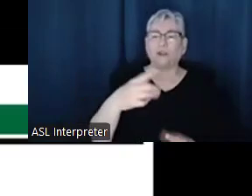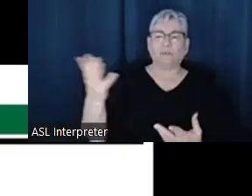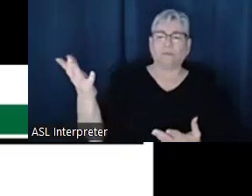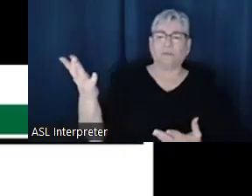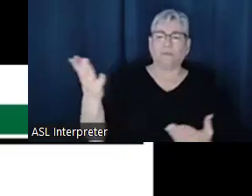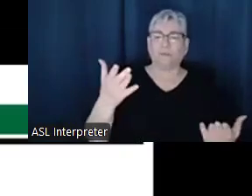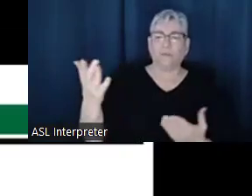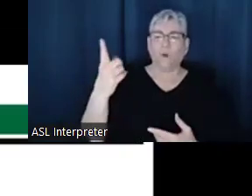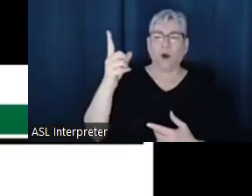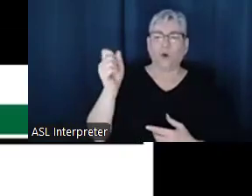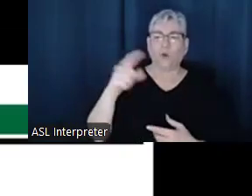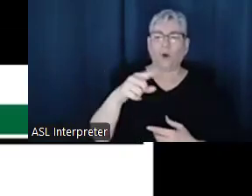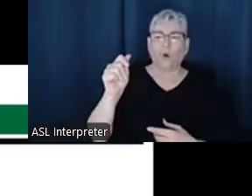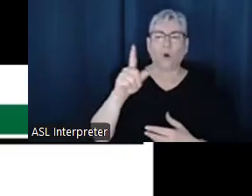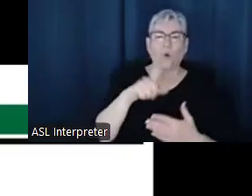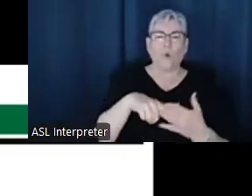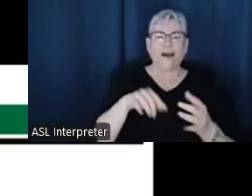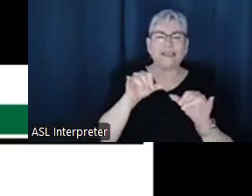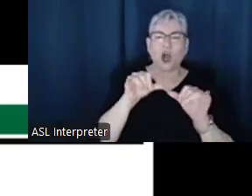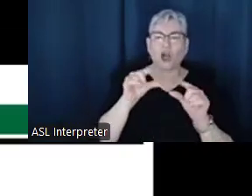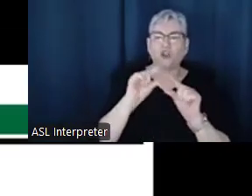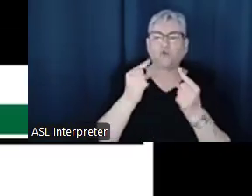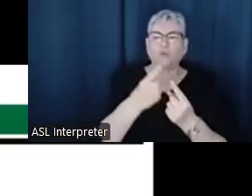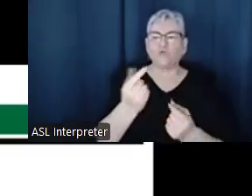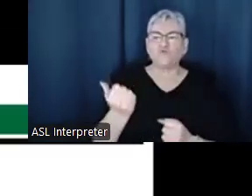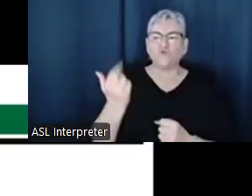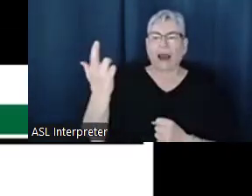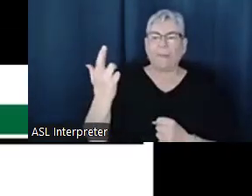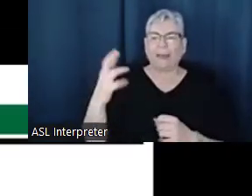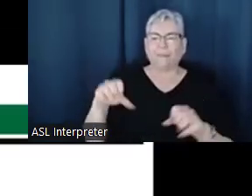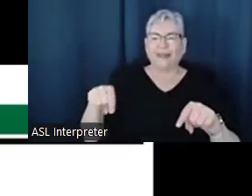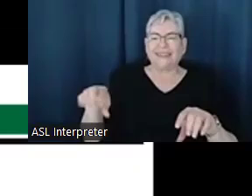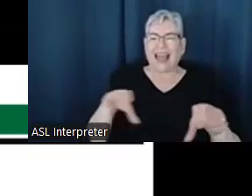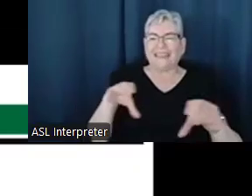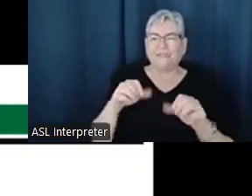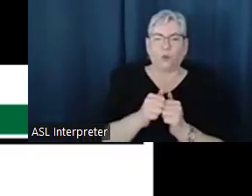real quick. What size groups do you recommend doing these activities with?